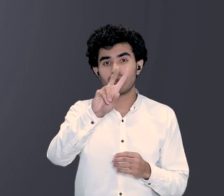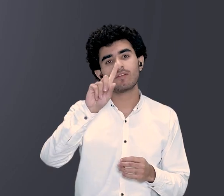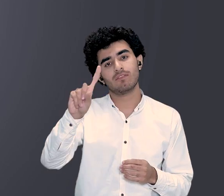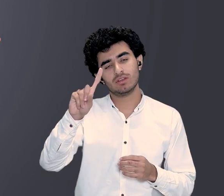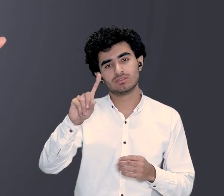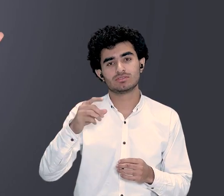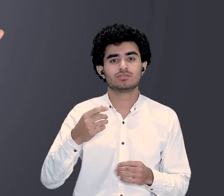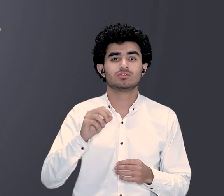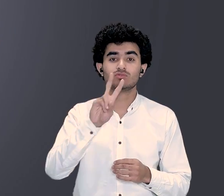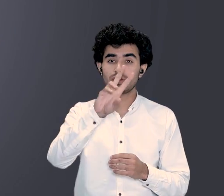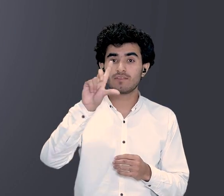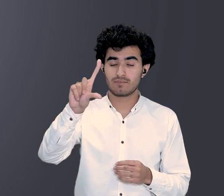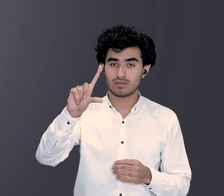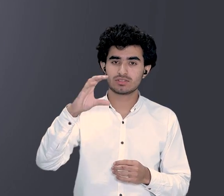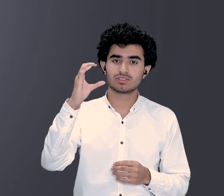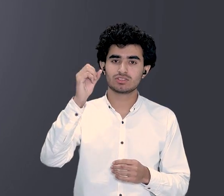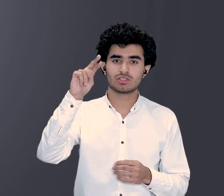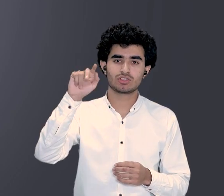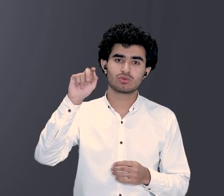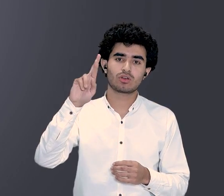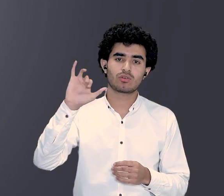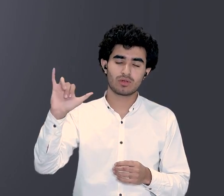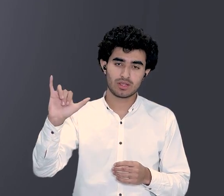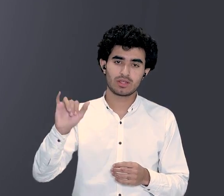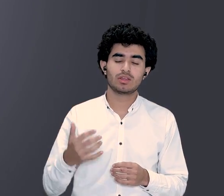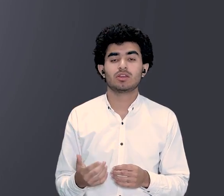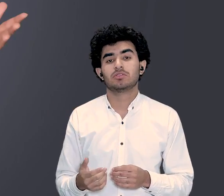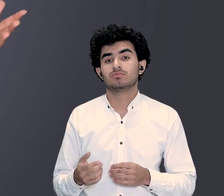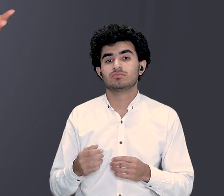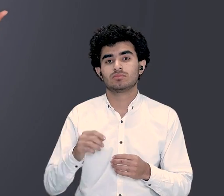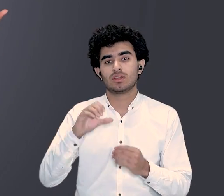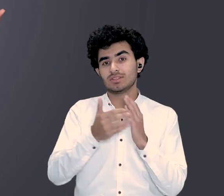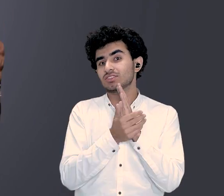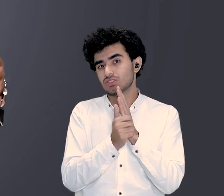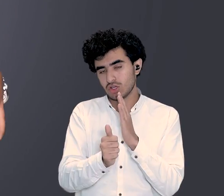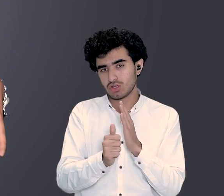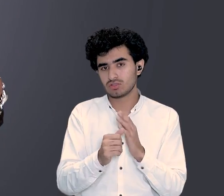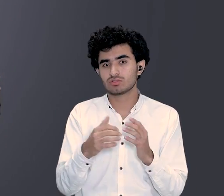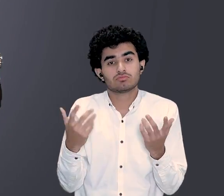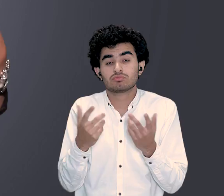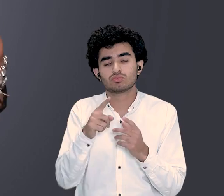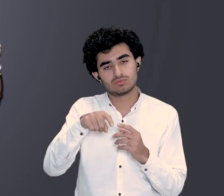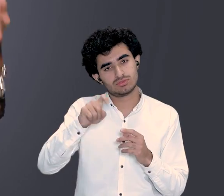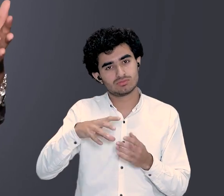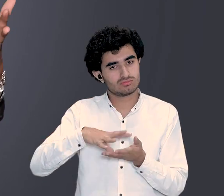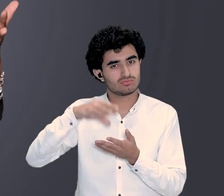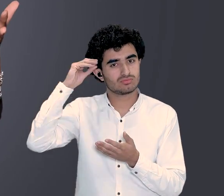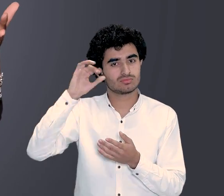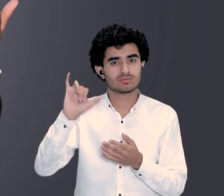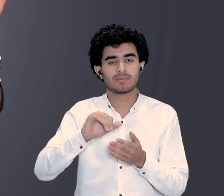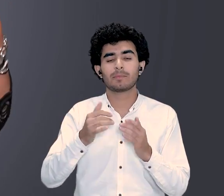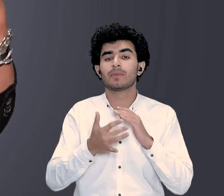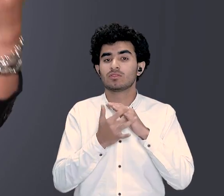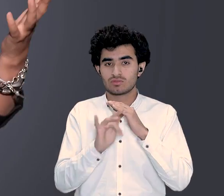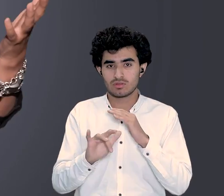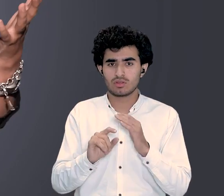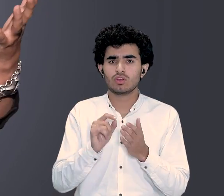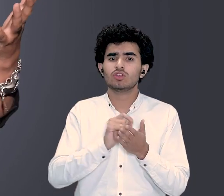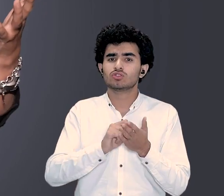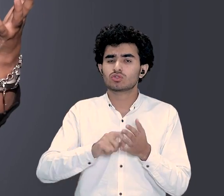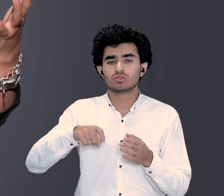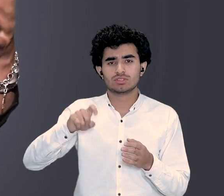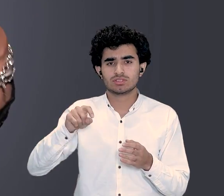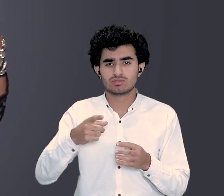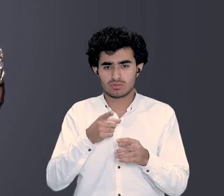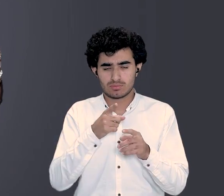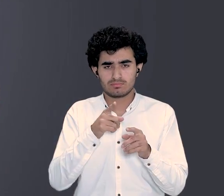critical for all schools to teach. And that means that there needs to be a shift. Schools don't need to prepare kids for jobs